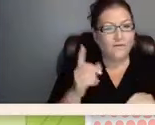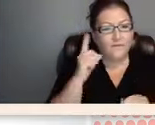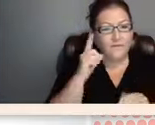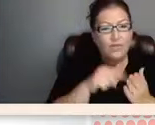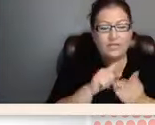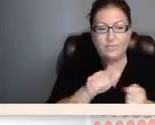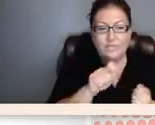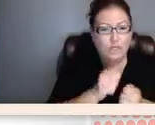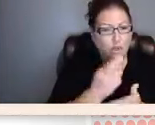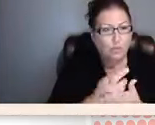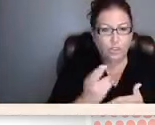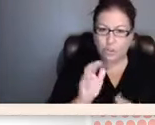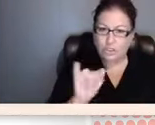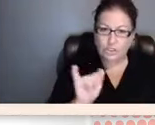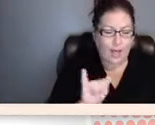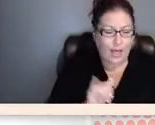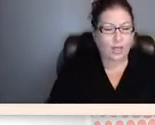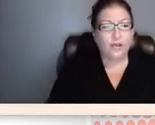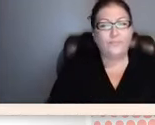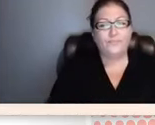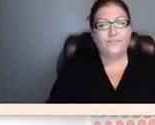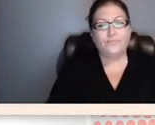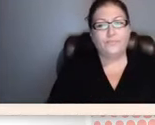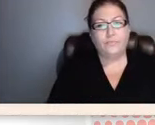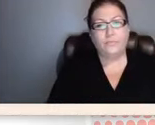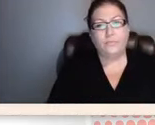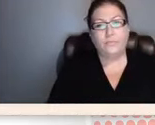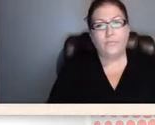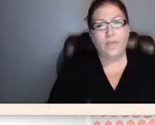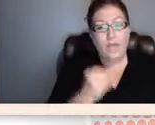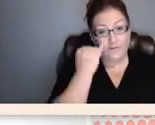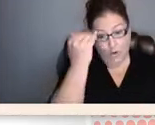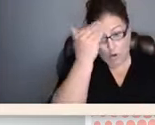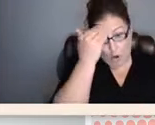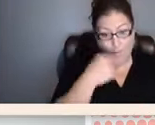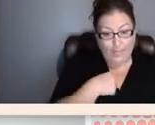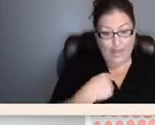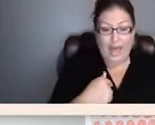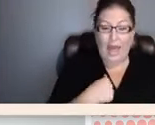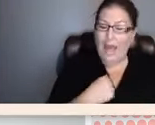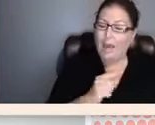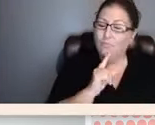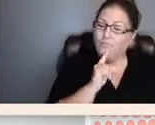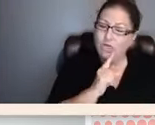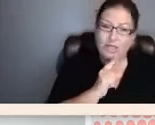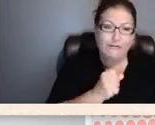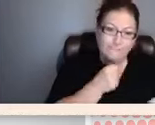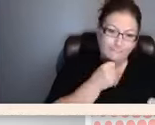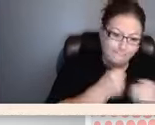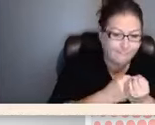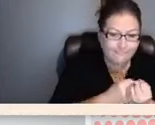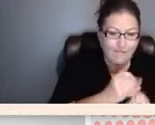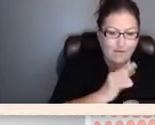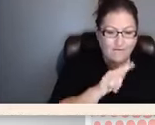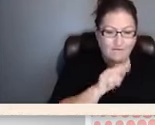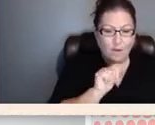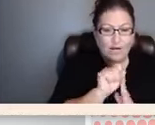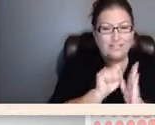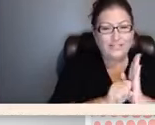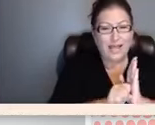well, which if you know me, you know I'm a diehard Florida State fan. So for me to